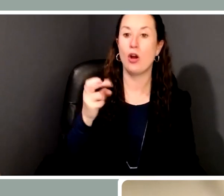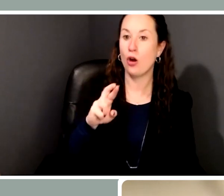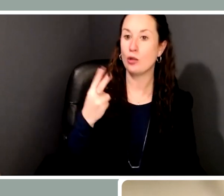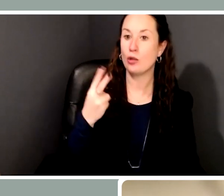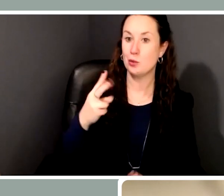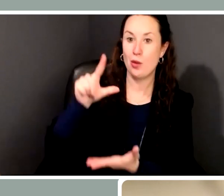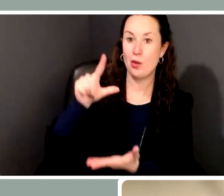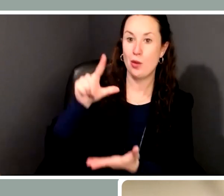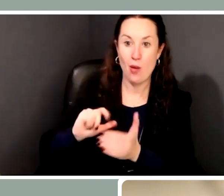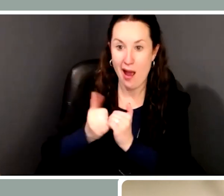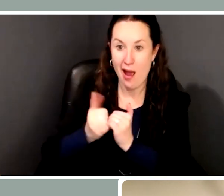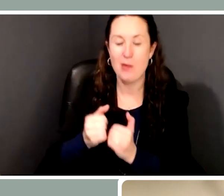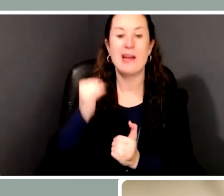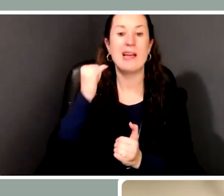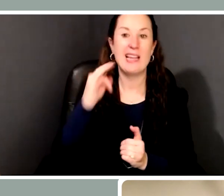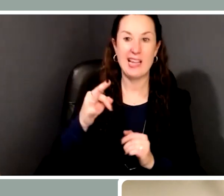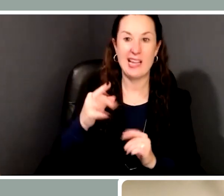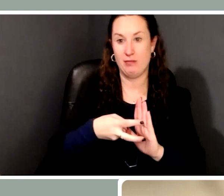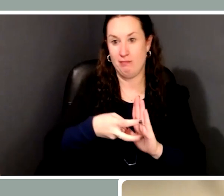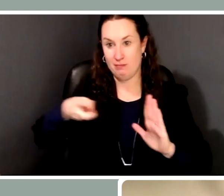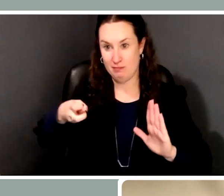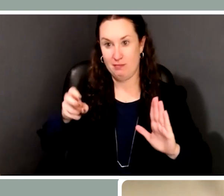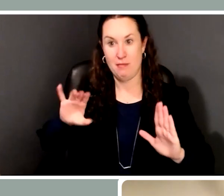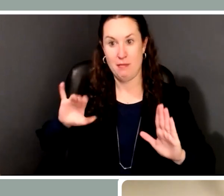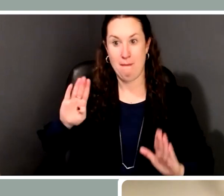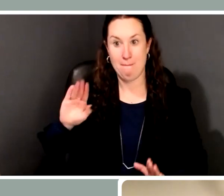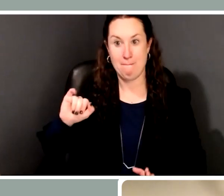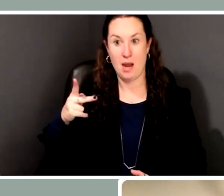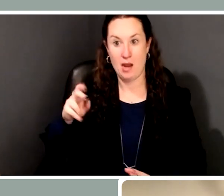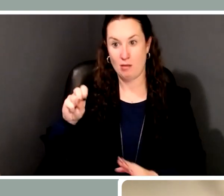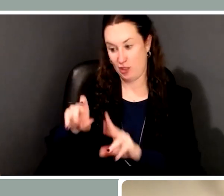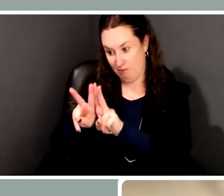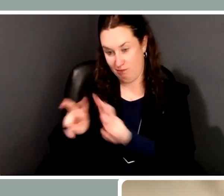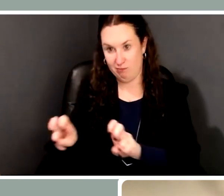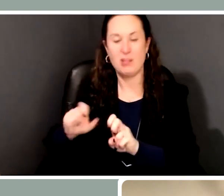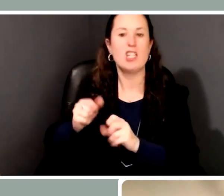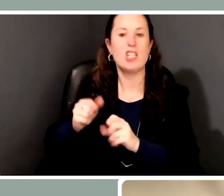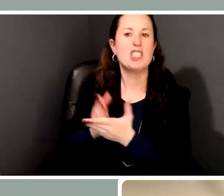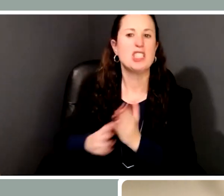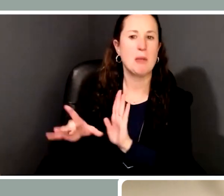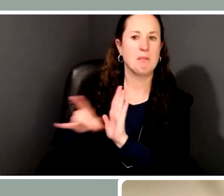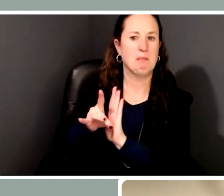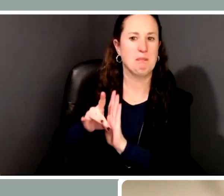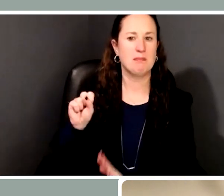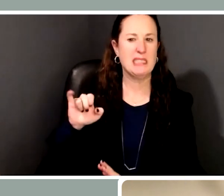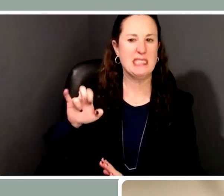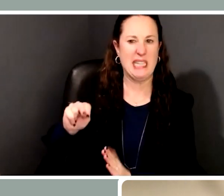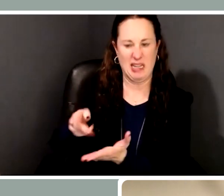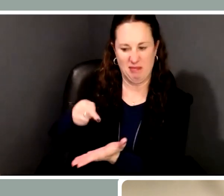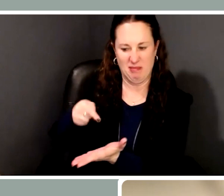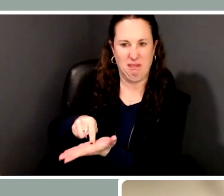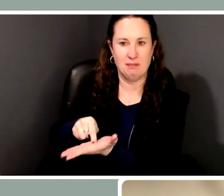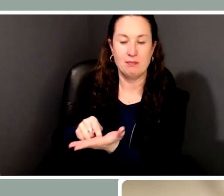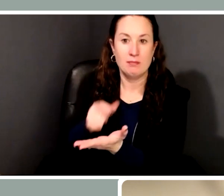biopsy there was some HER2 staining. Okay, it doesn't have to be the last biopsy. It could have been the first biopsy or any biopsy in between.